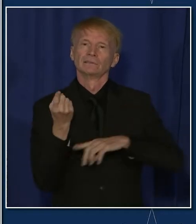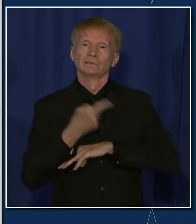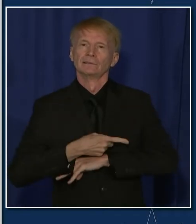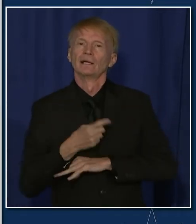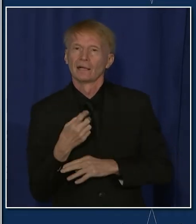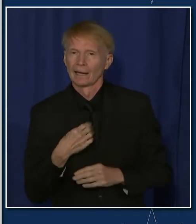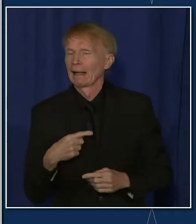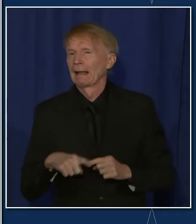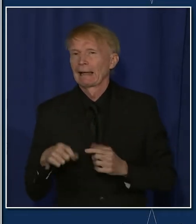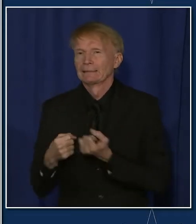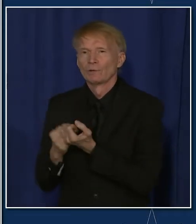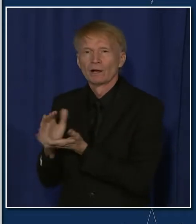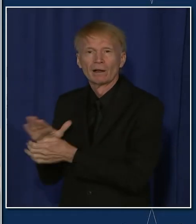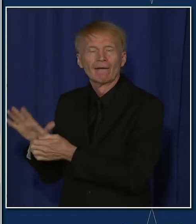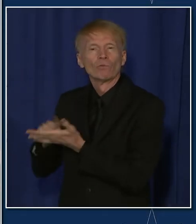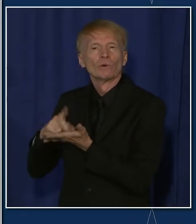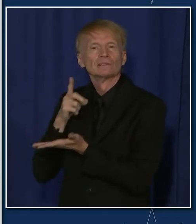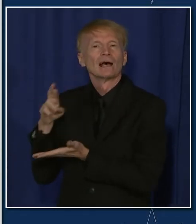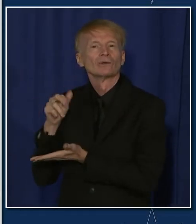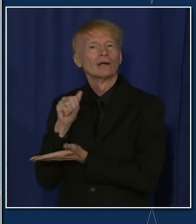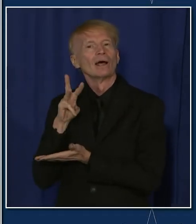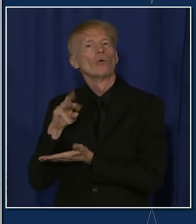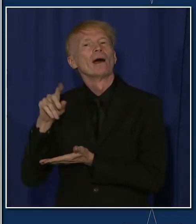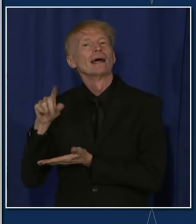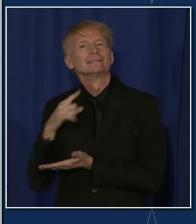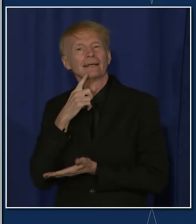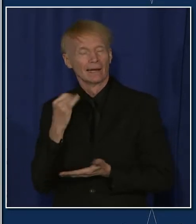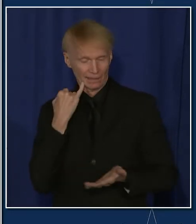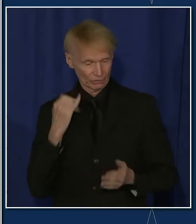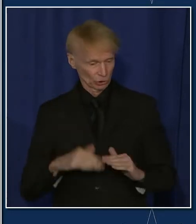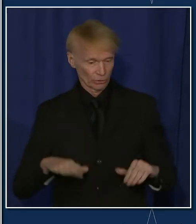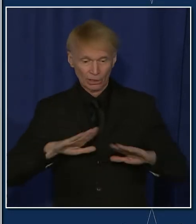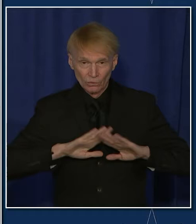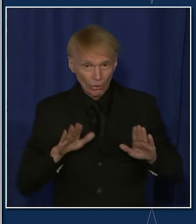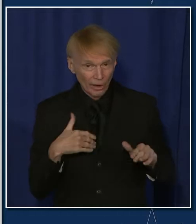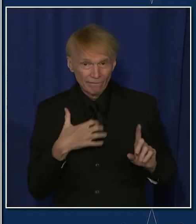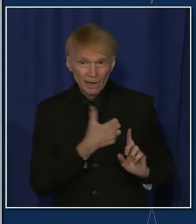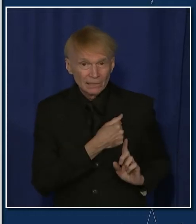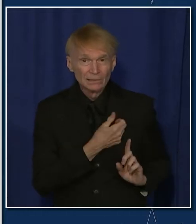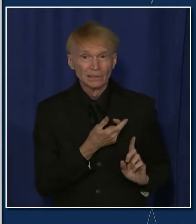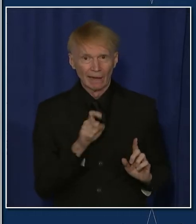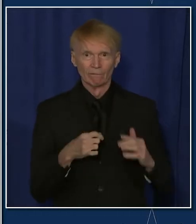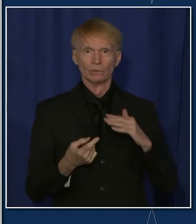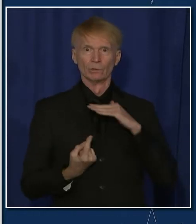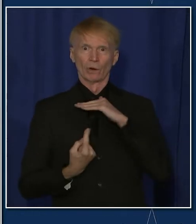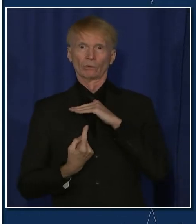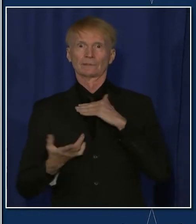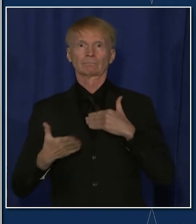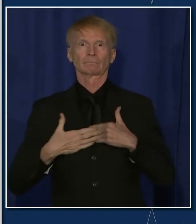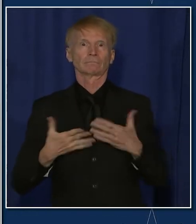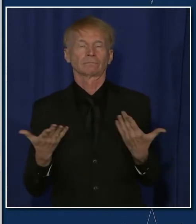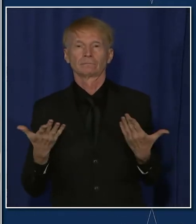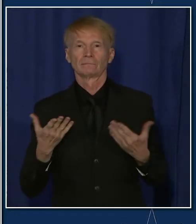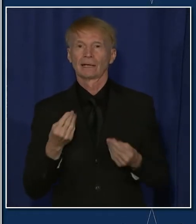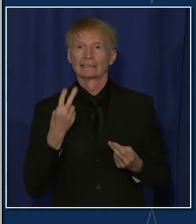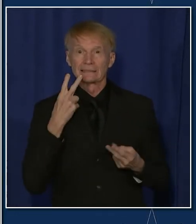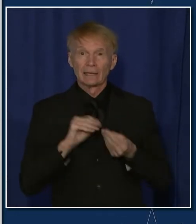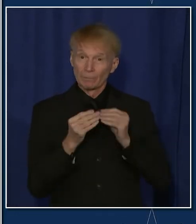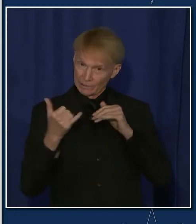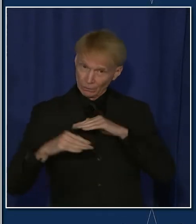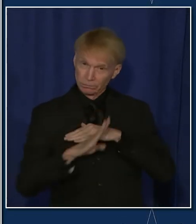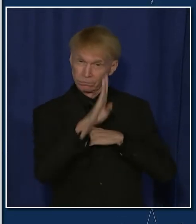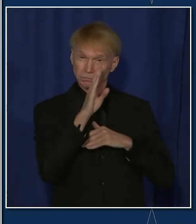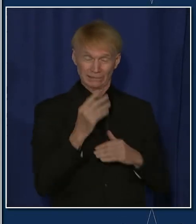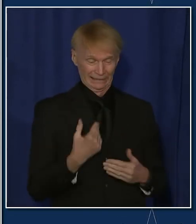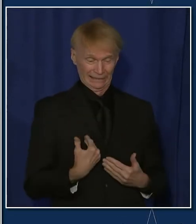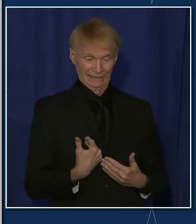said. If our children are vaccinated, we don't have to quarantine. We are seeing cases starting to rise. By the way, for us at CPS, we saw